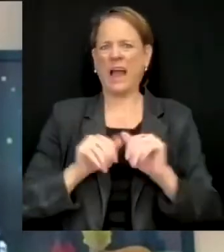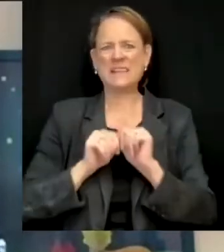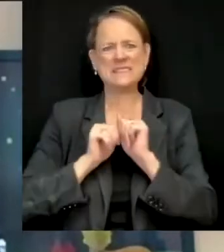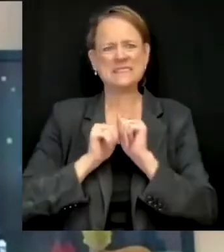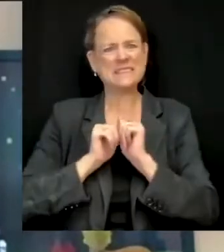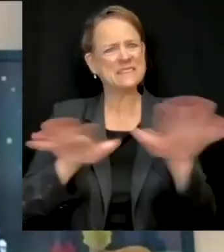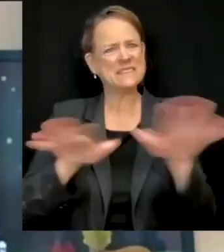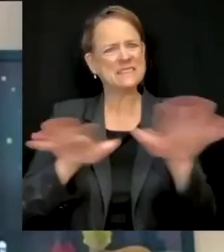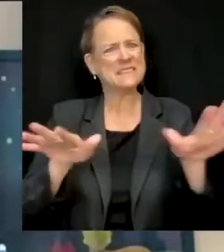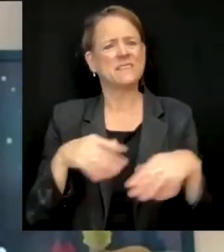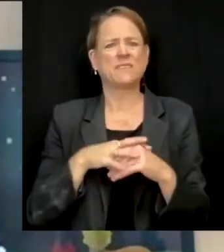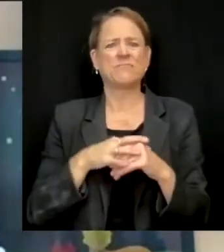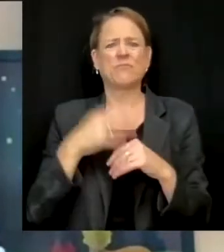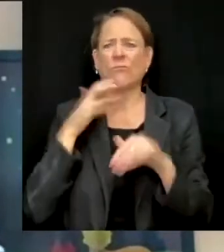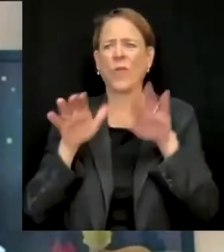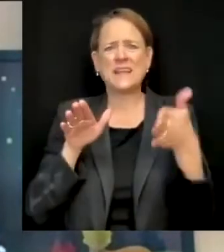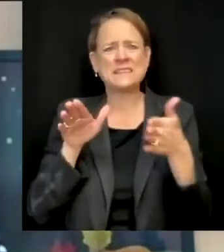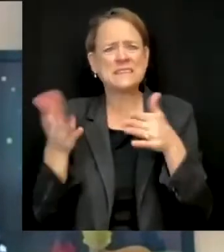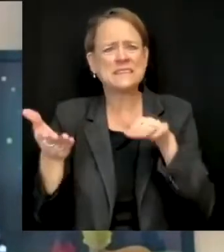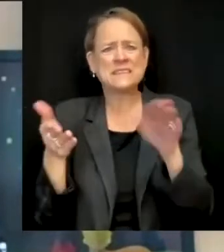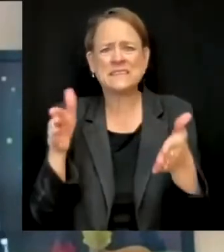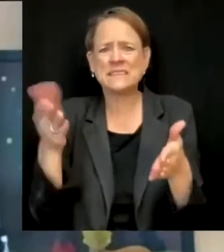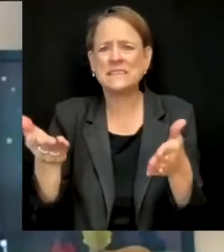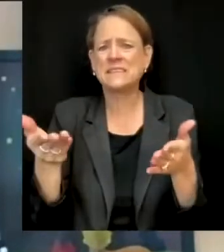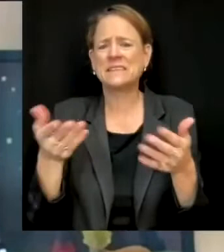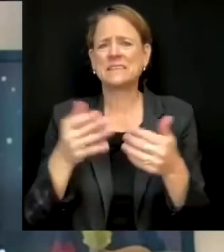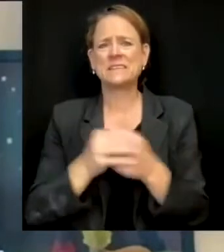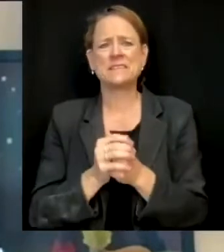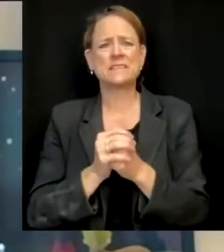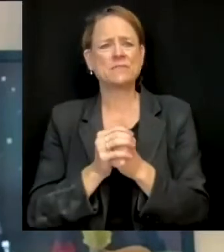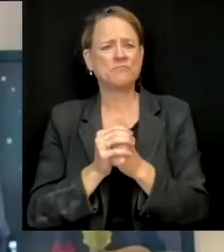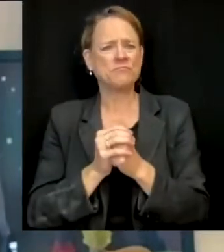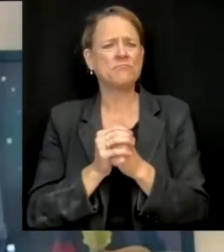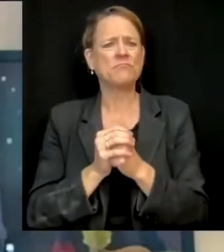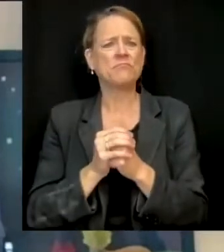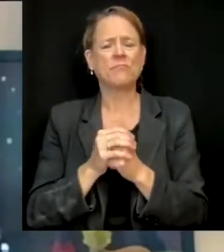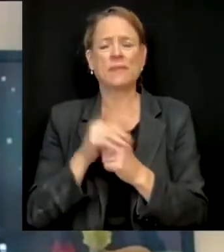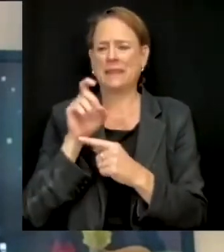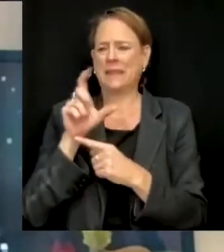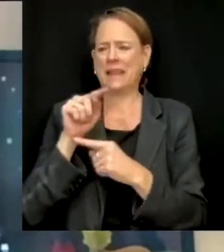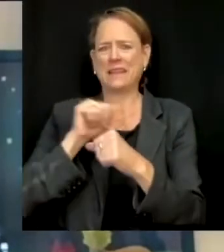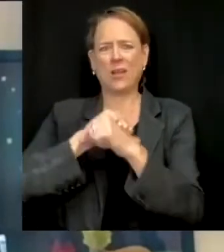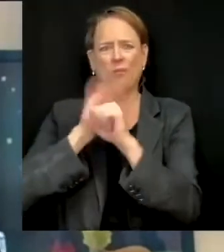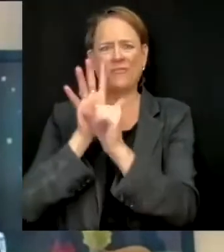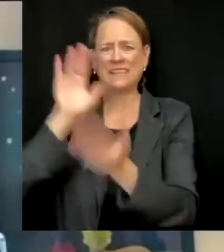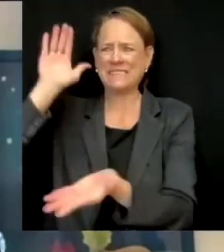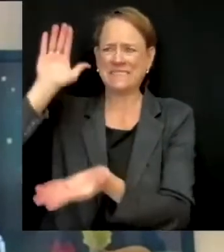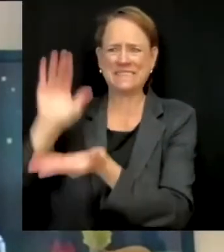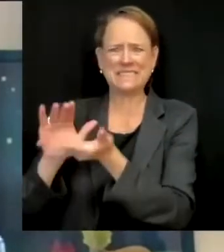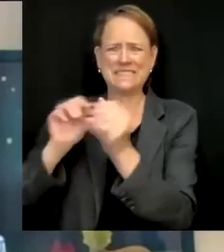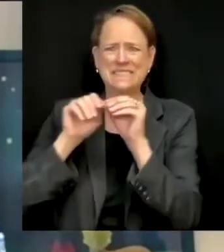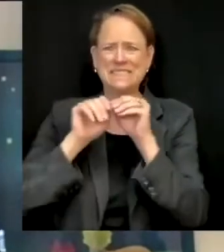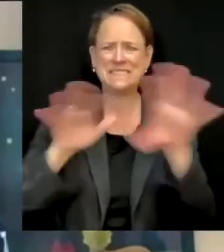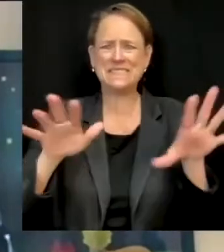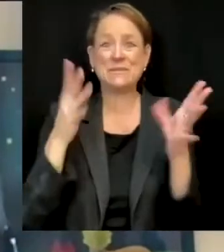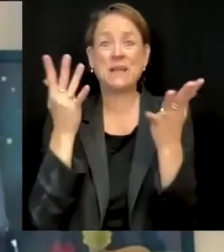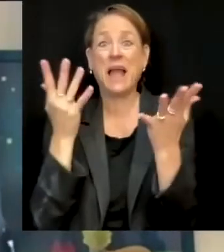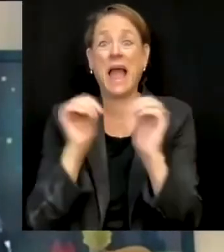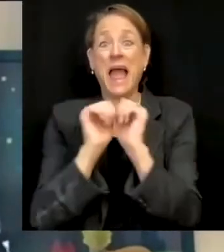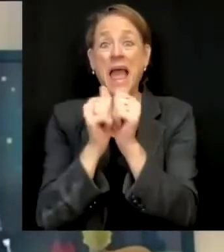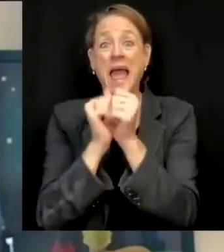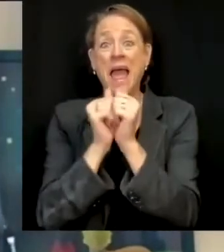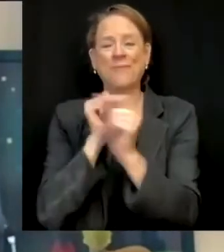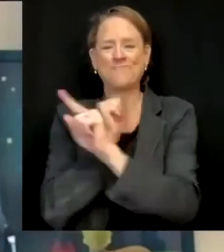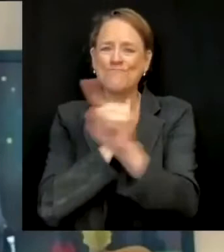future variants from developing. And we do that by getting vaccinated, by getting our children who are